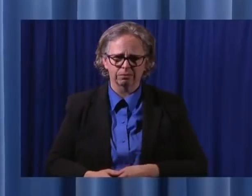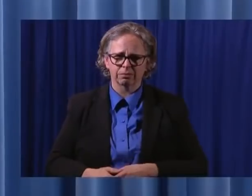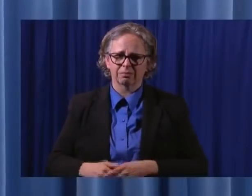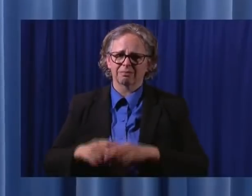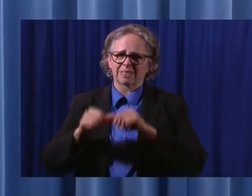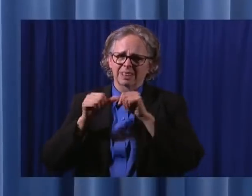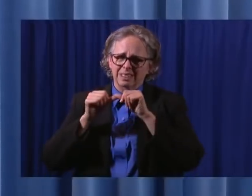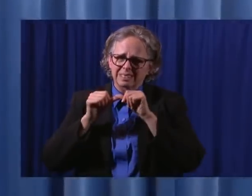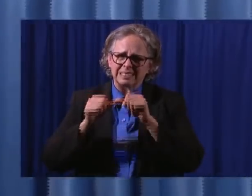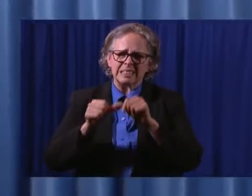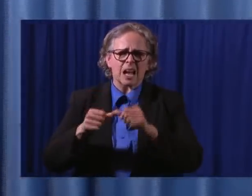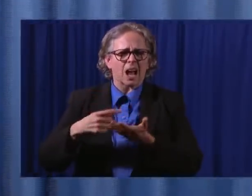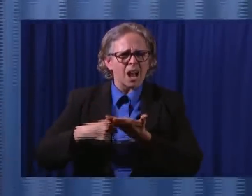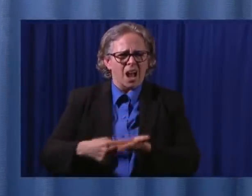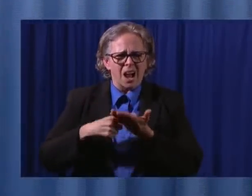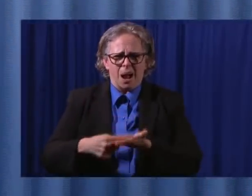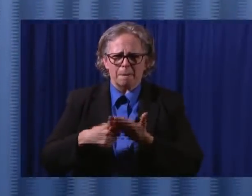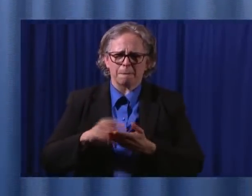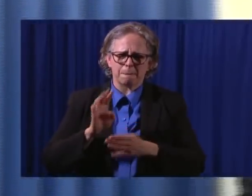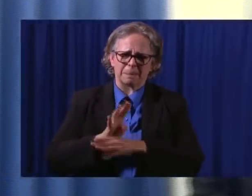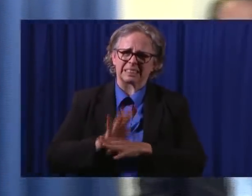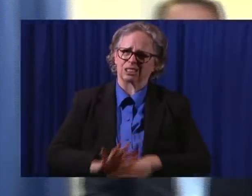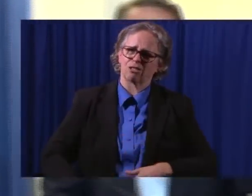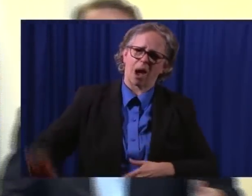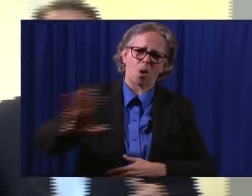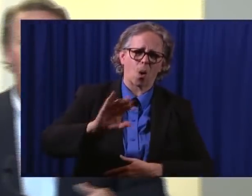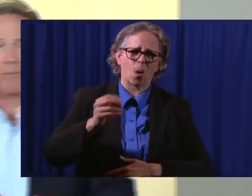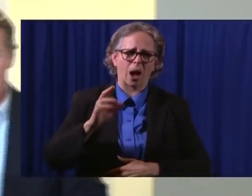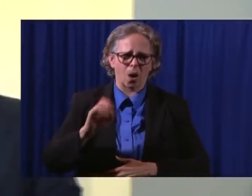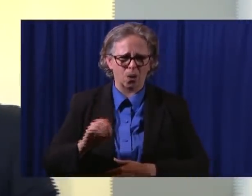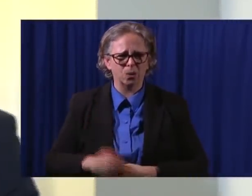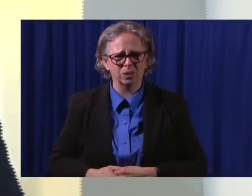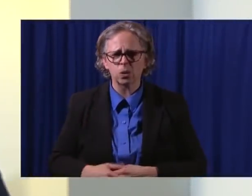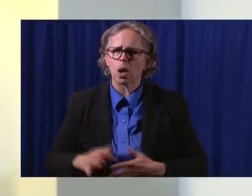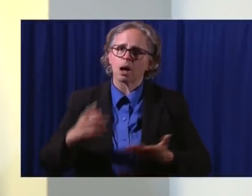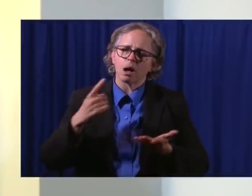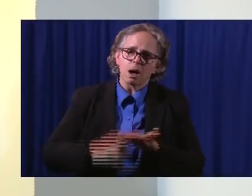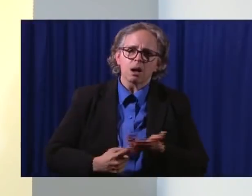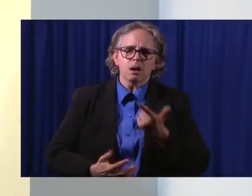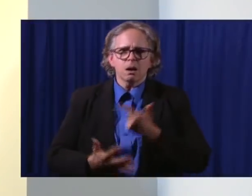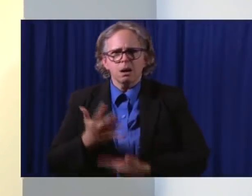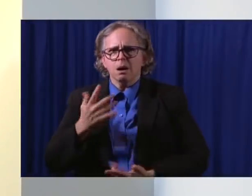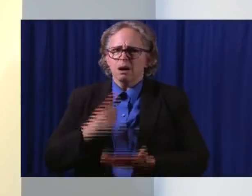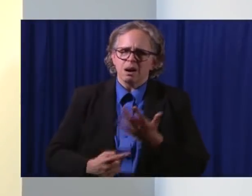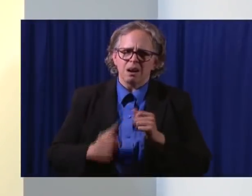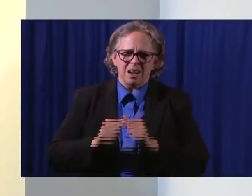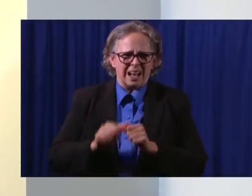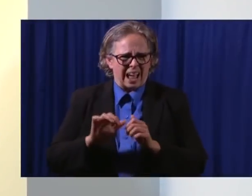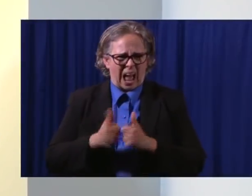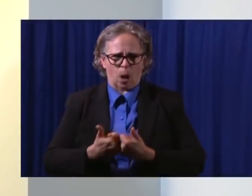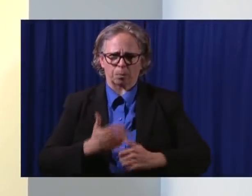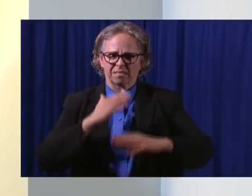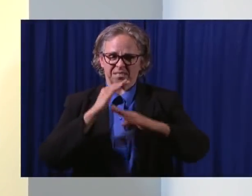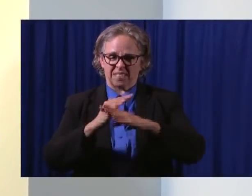with businesses across the state and talked a lot about what they can do. There's